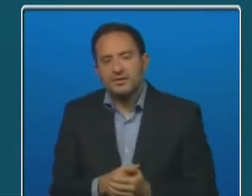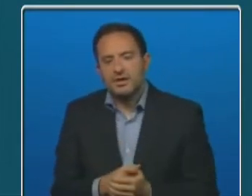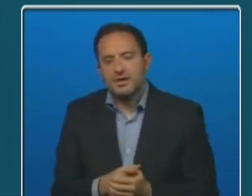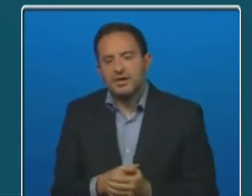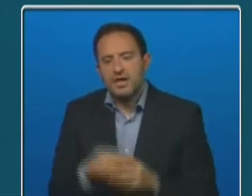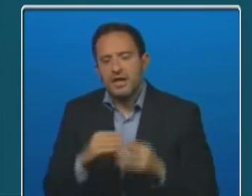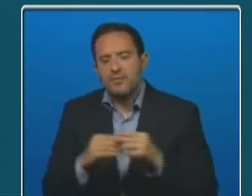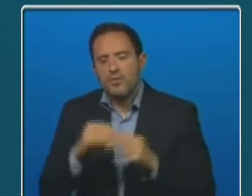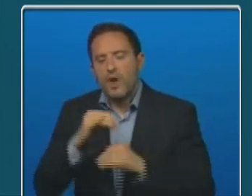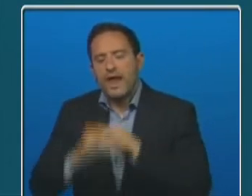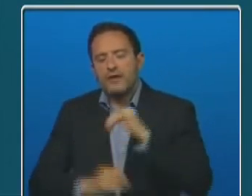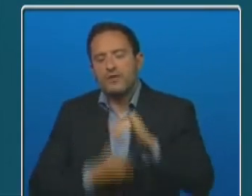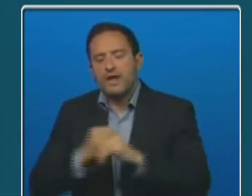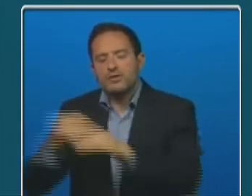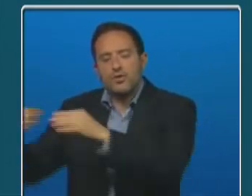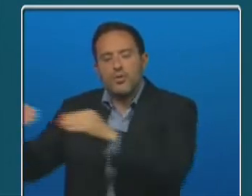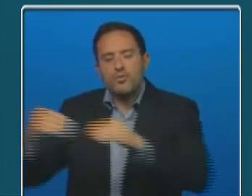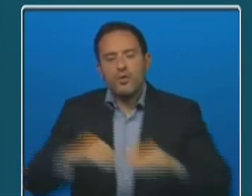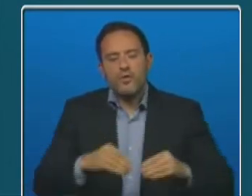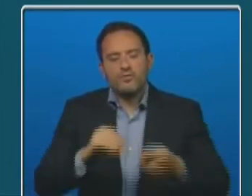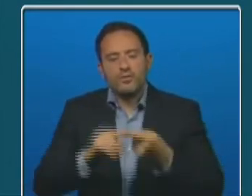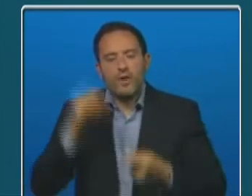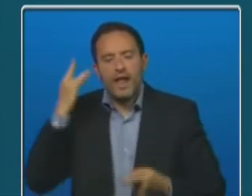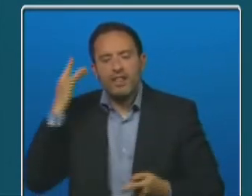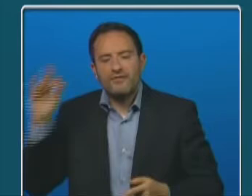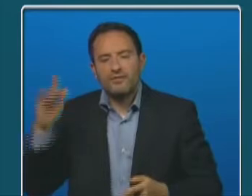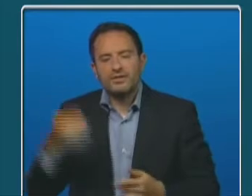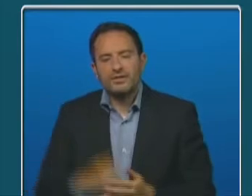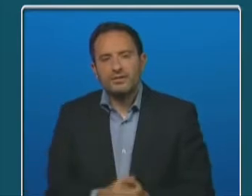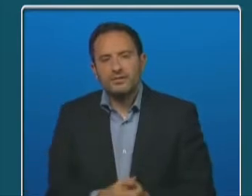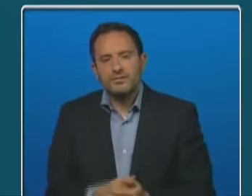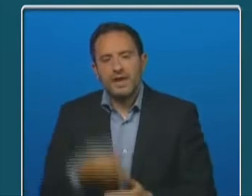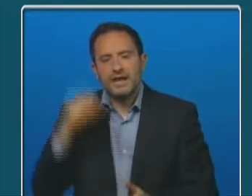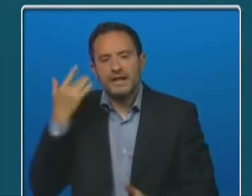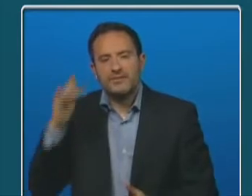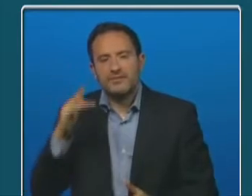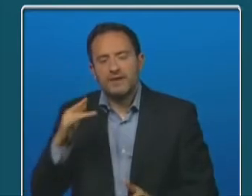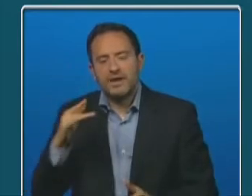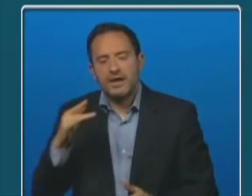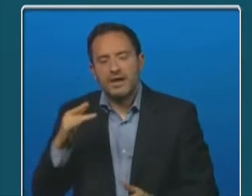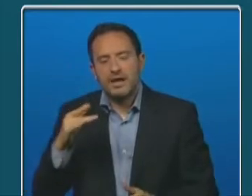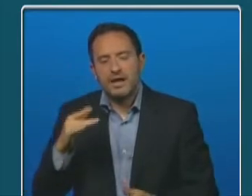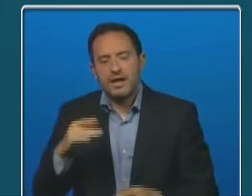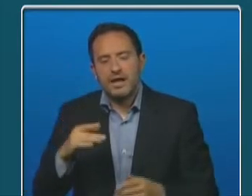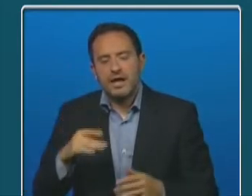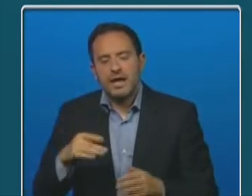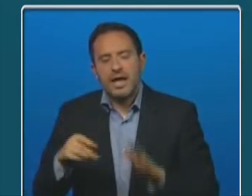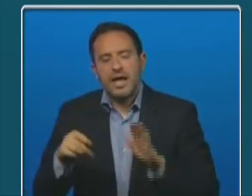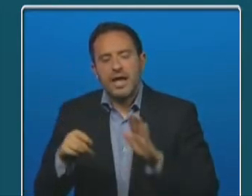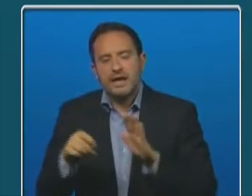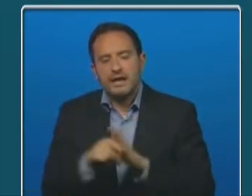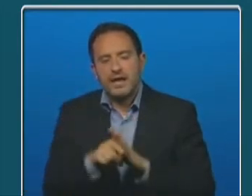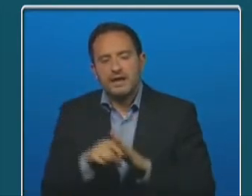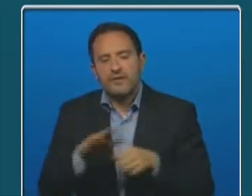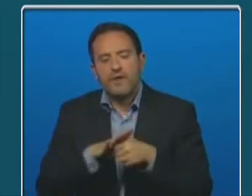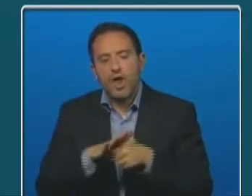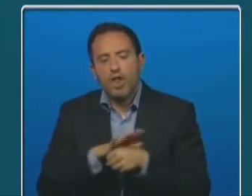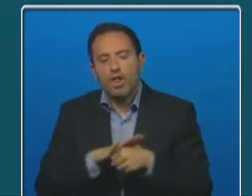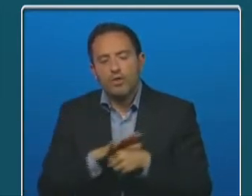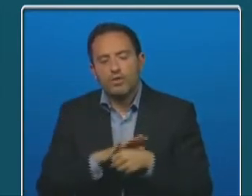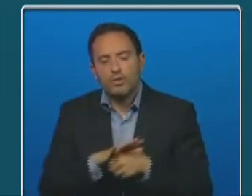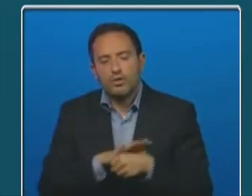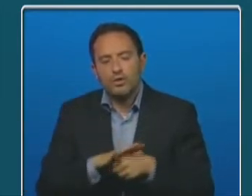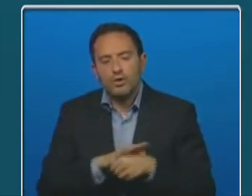international migration. But California did have negative net domestic migration, where again, there were more people